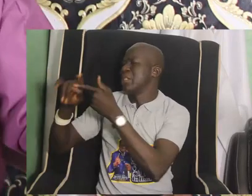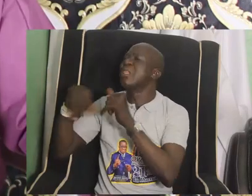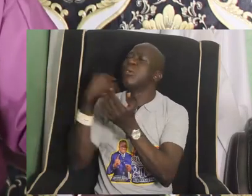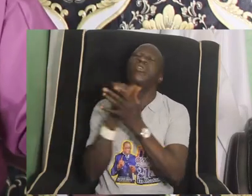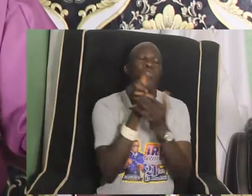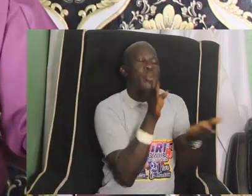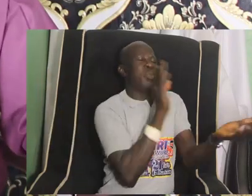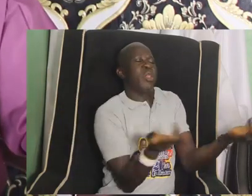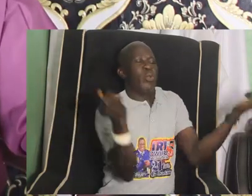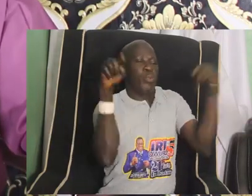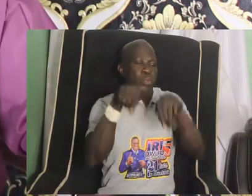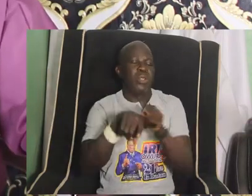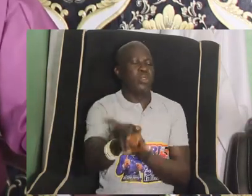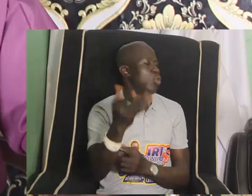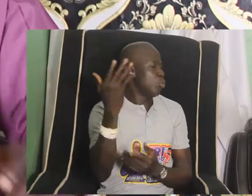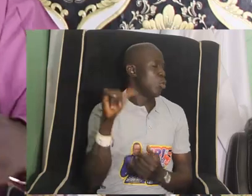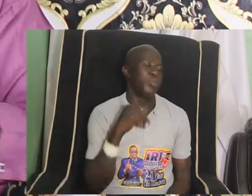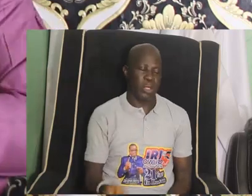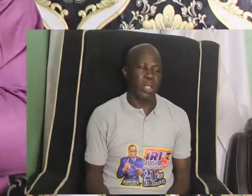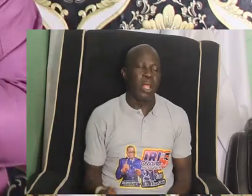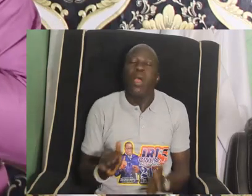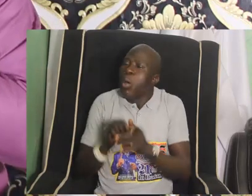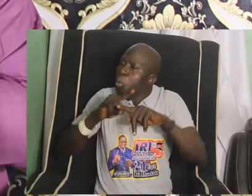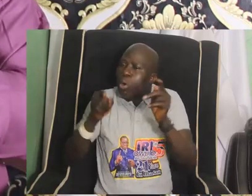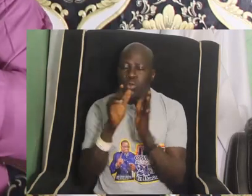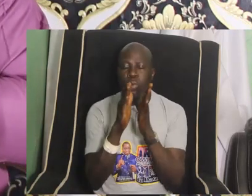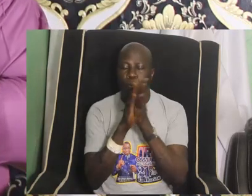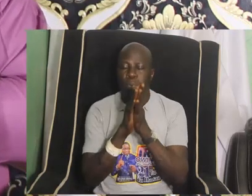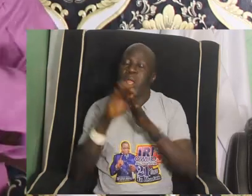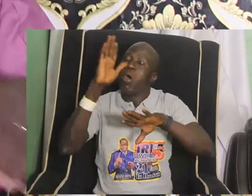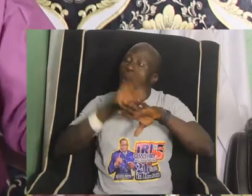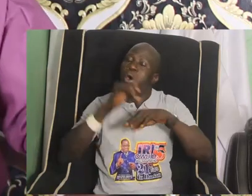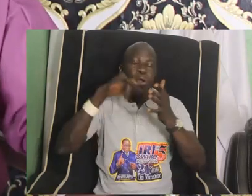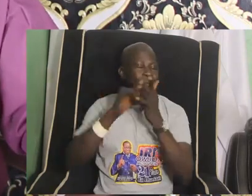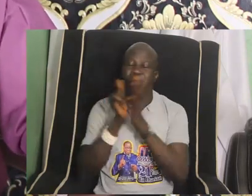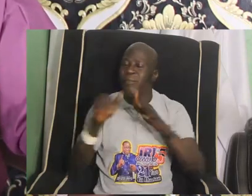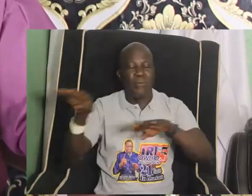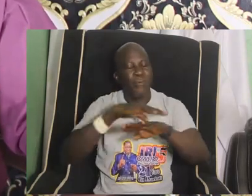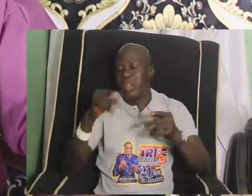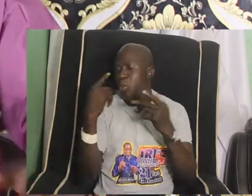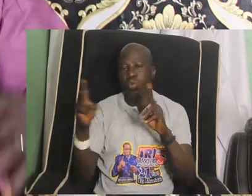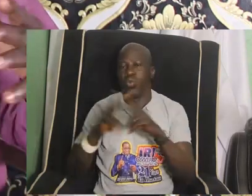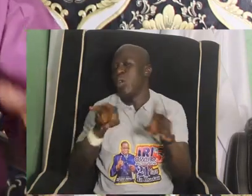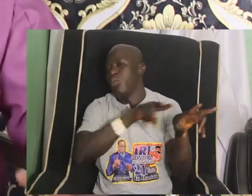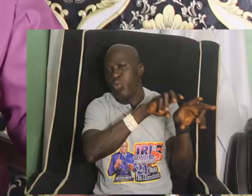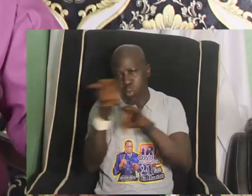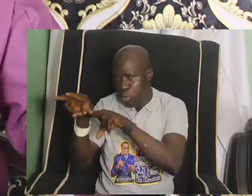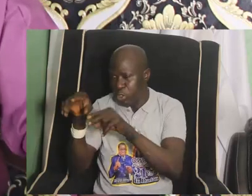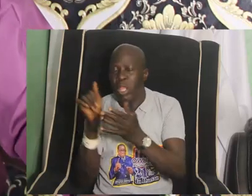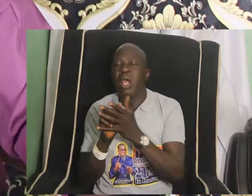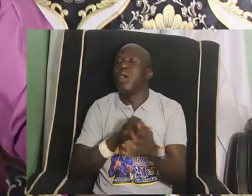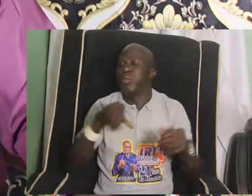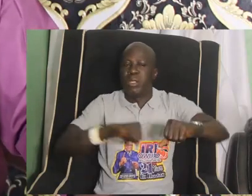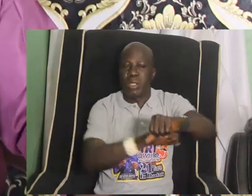boss. It will not be that the one you expect will not be. So gbadura lori e dada ko de kiesara. pray over it very well and be watching. At the sauna. You